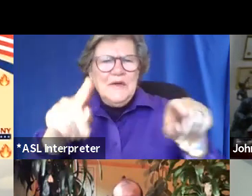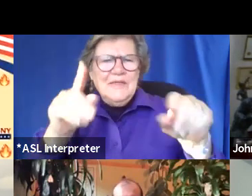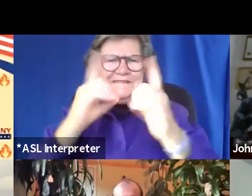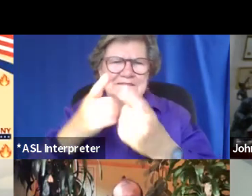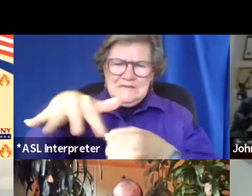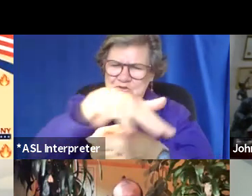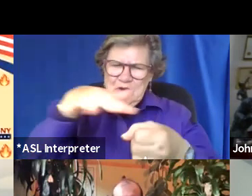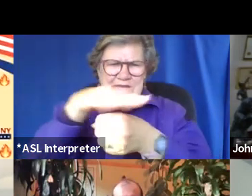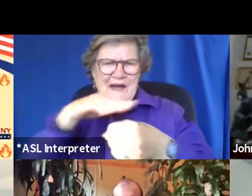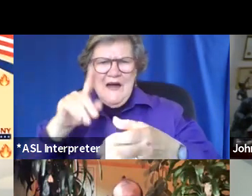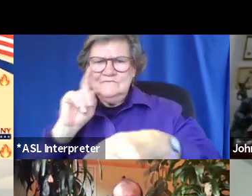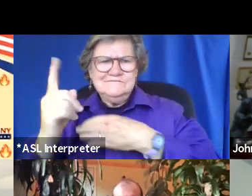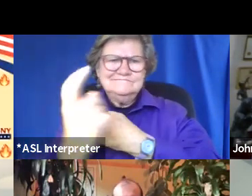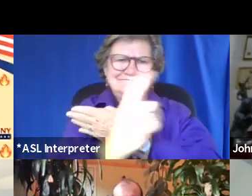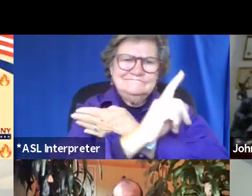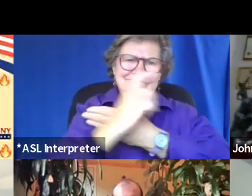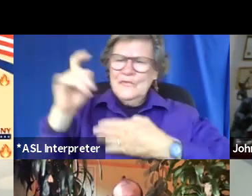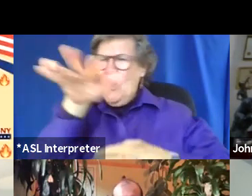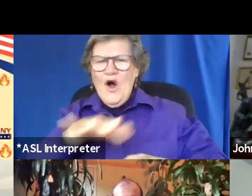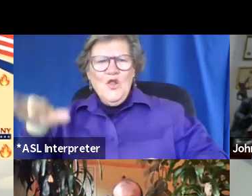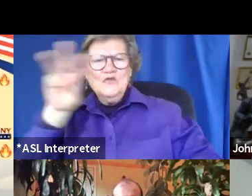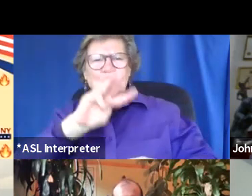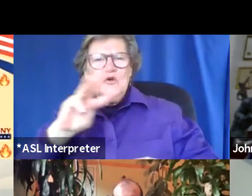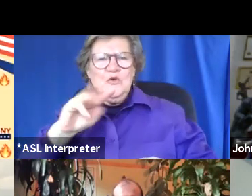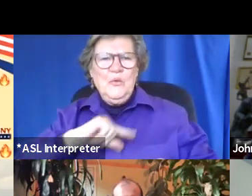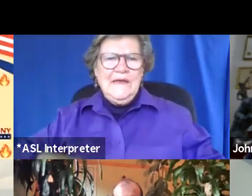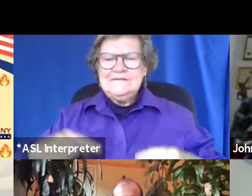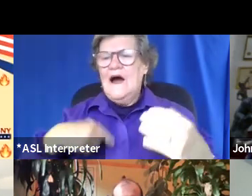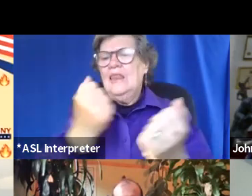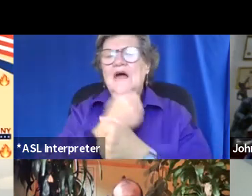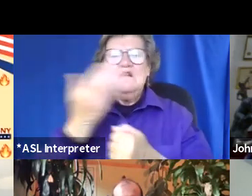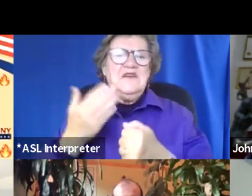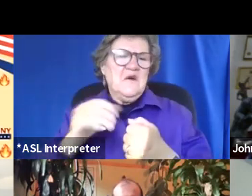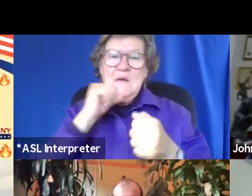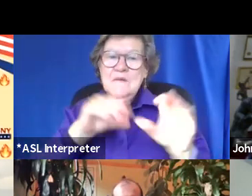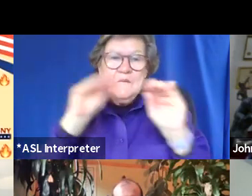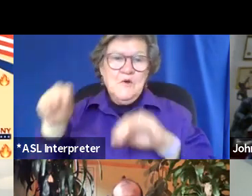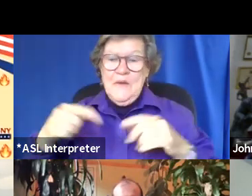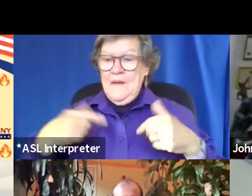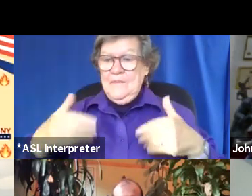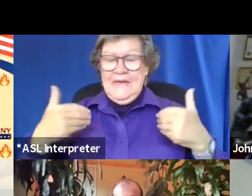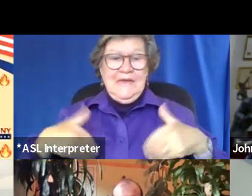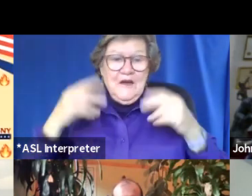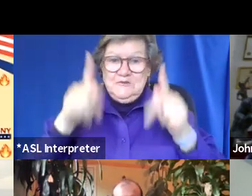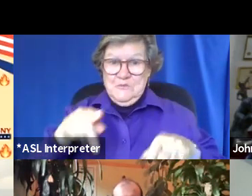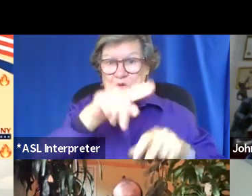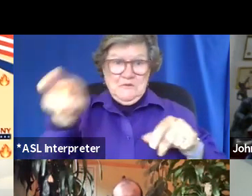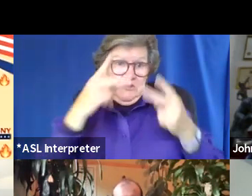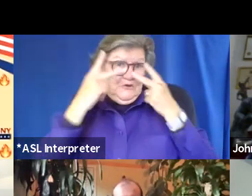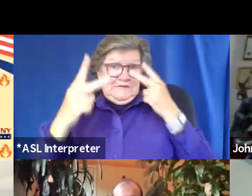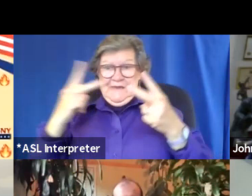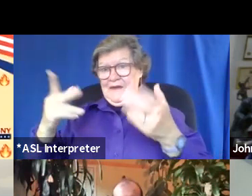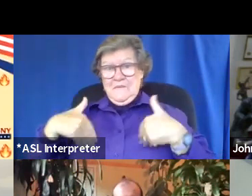in the larger part of Northwestern Queens. I love here. I'm not planning on going anywhere. I am the youngest person within this screen right here